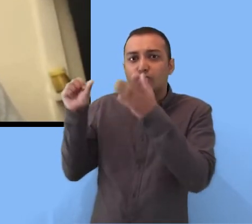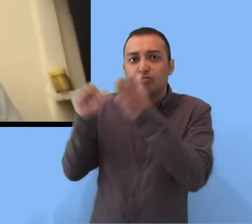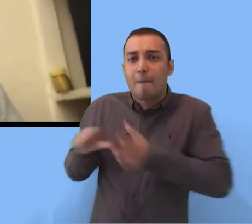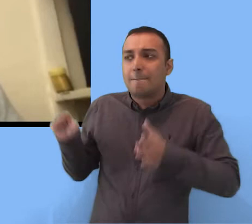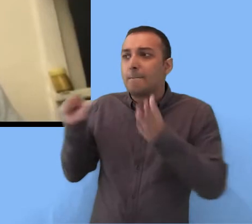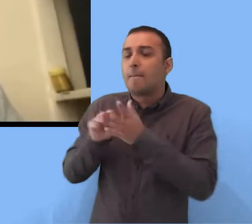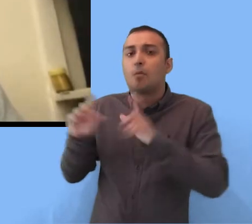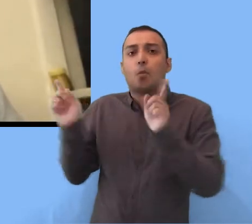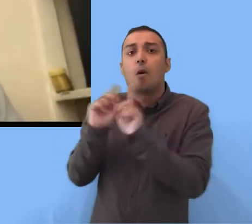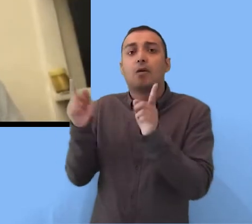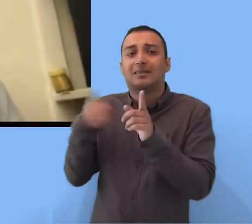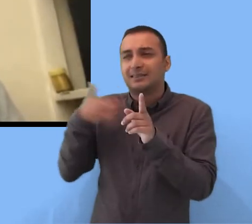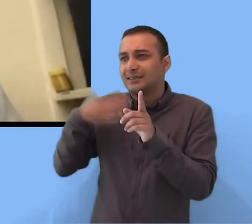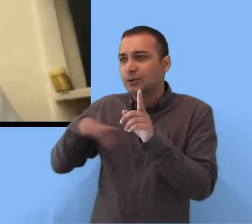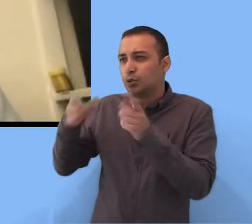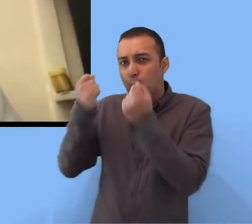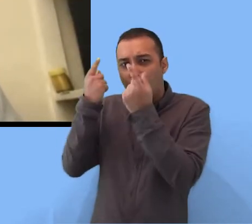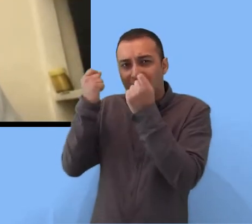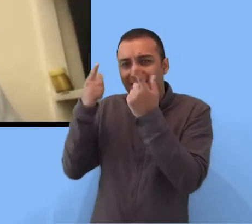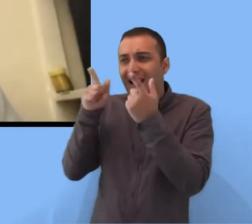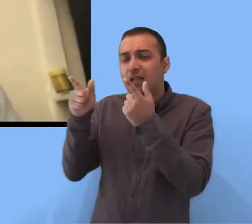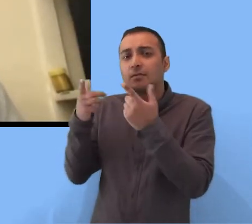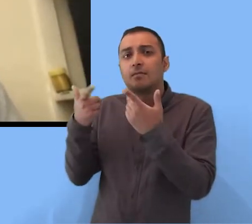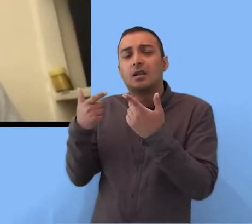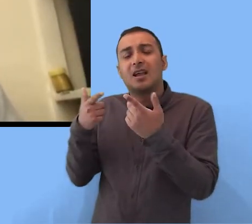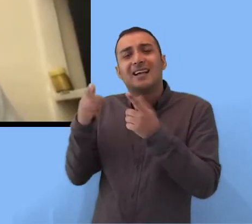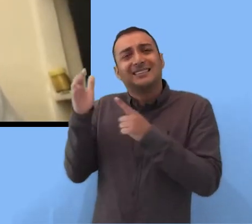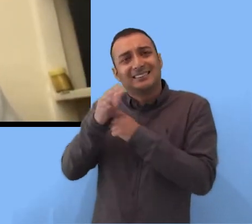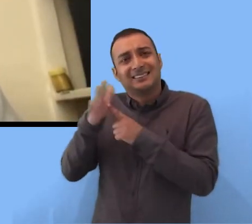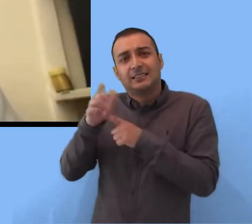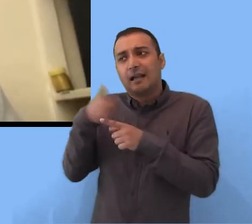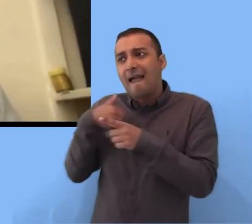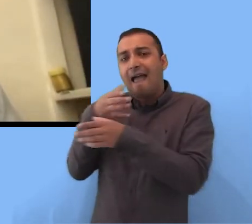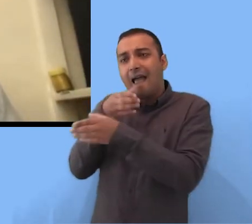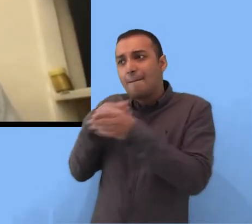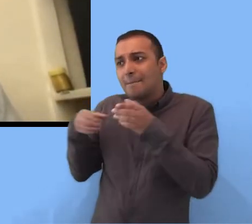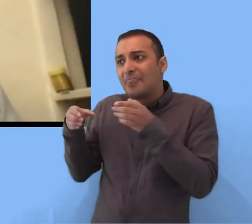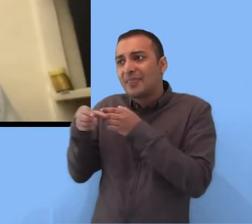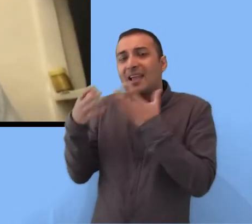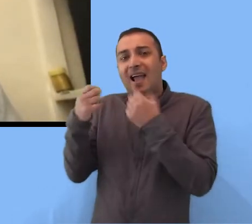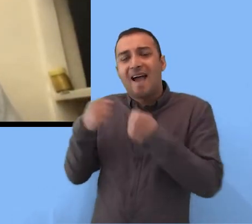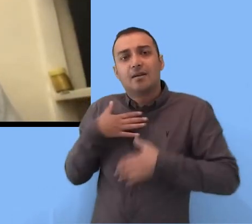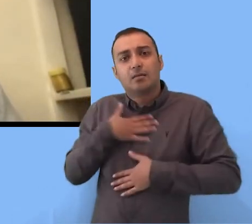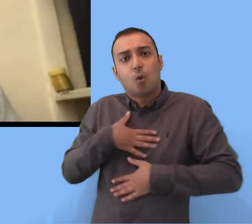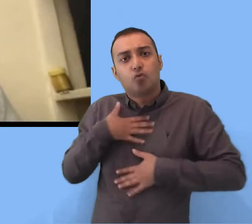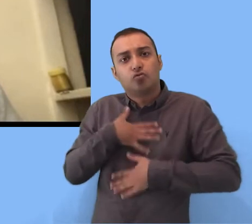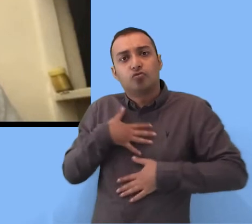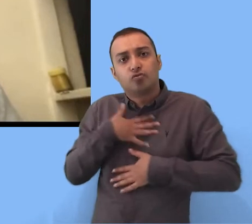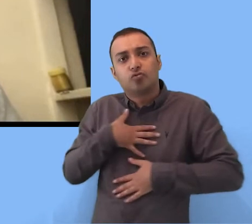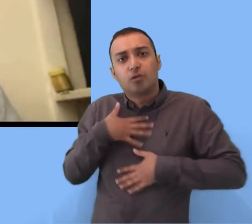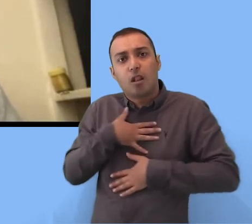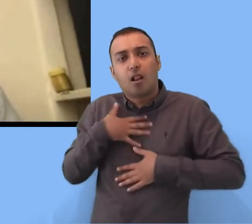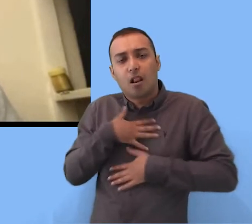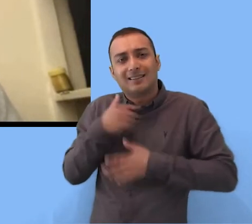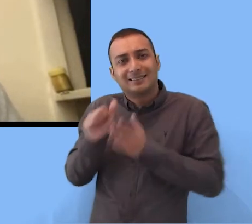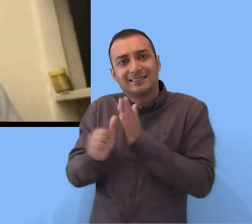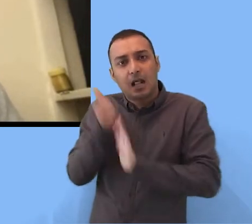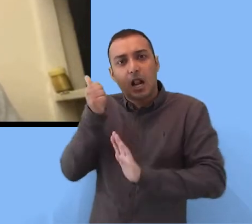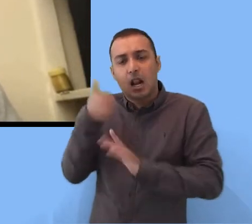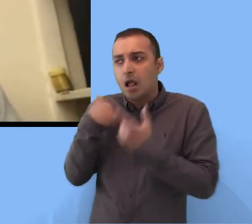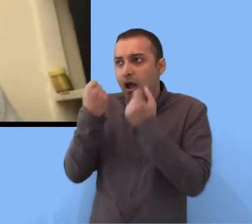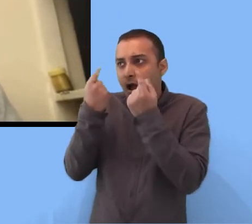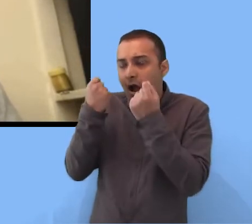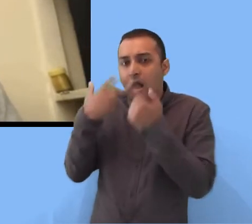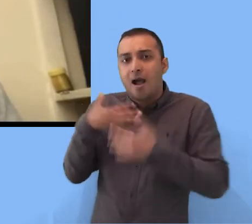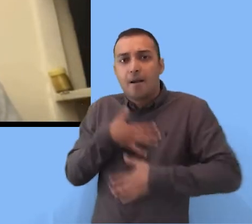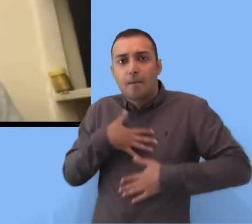I said before, be empathetic, have emotional intelligence, and understanding that parents, I've said it before,